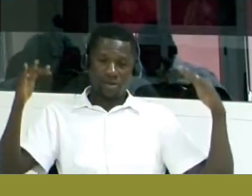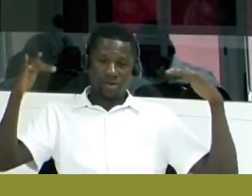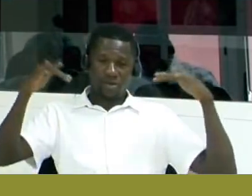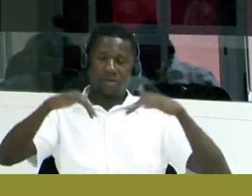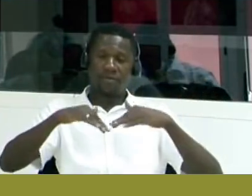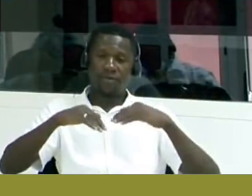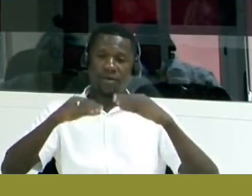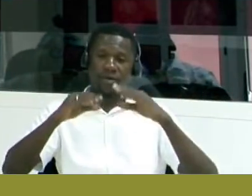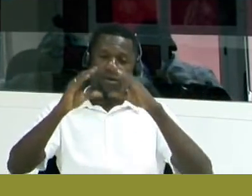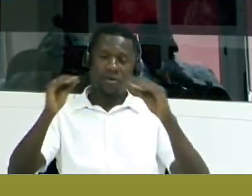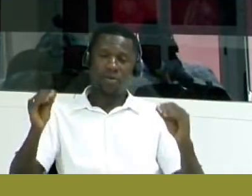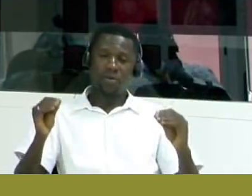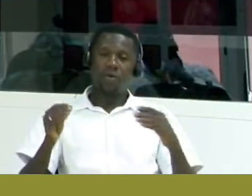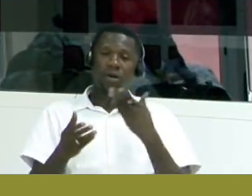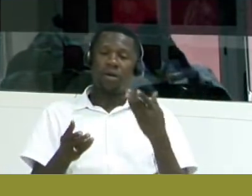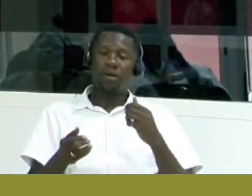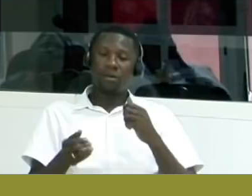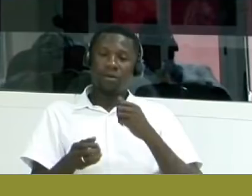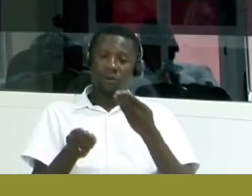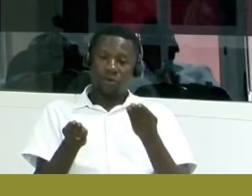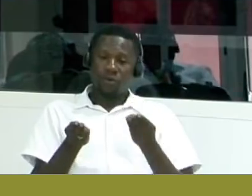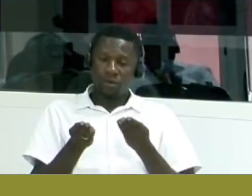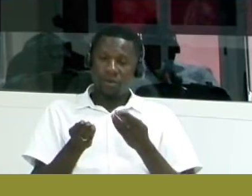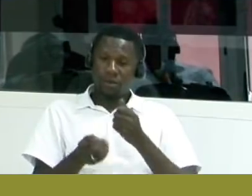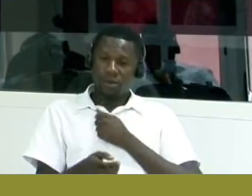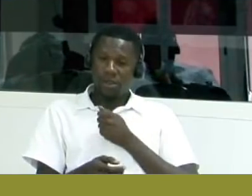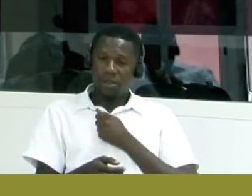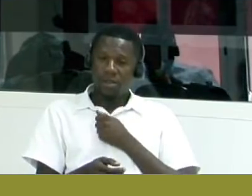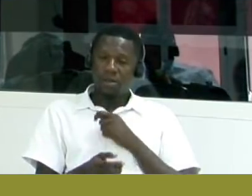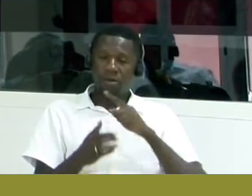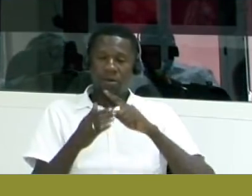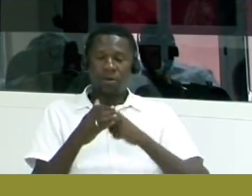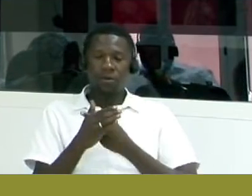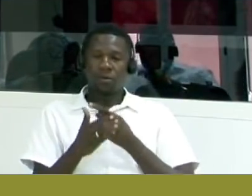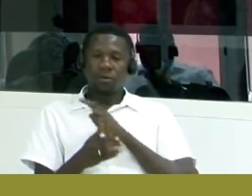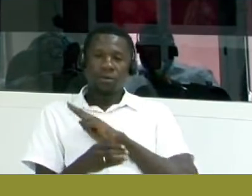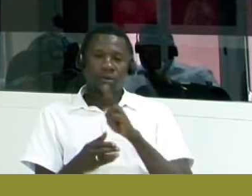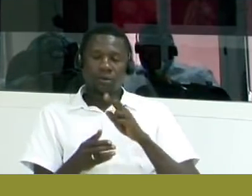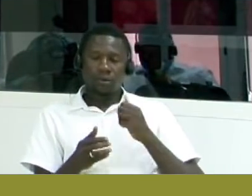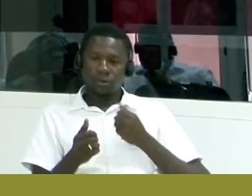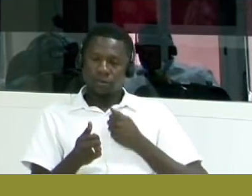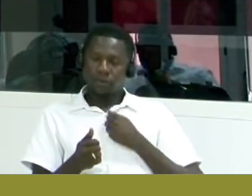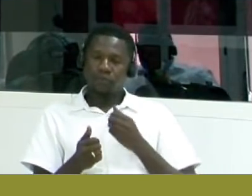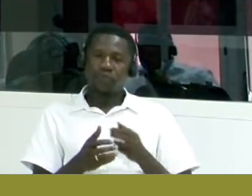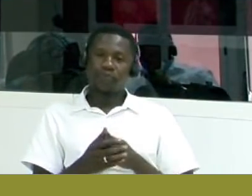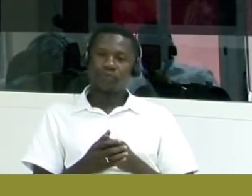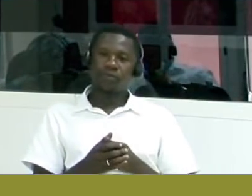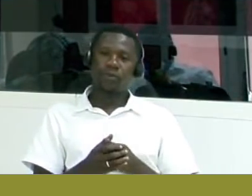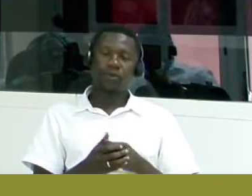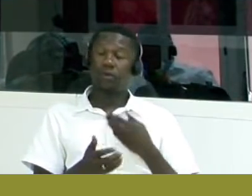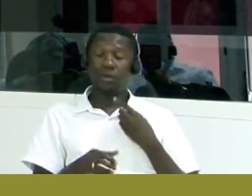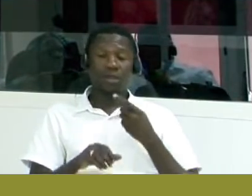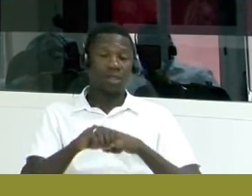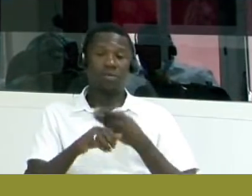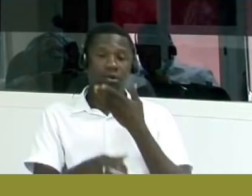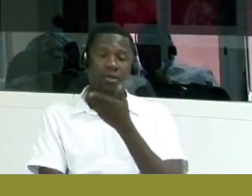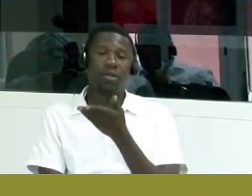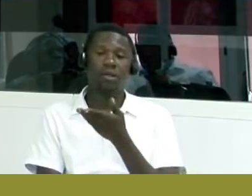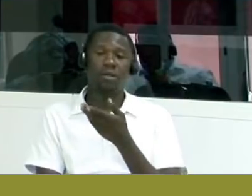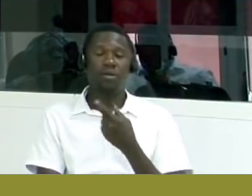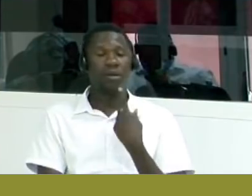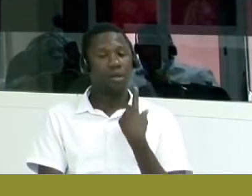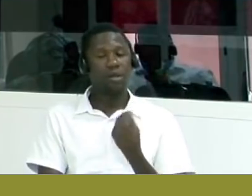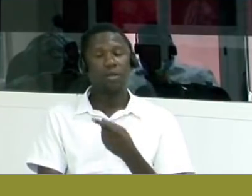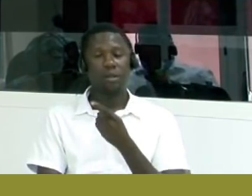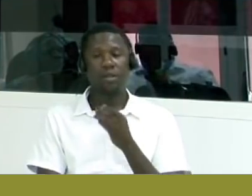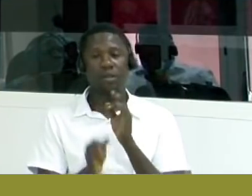room. Were the students threatened or were they not threatened? Not whilst I was there, because like I said to you,